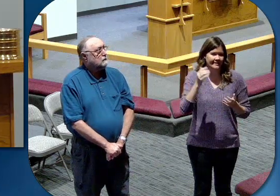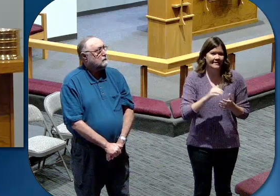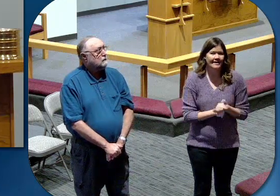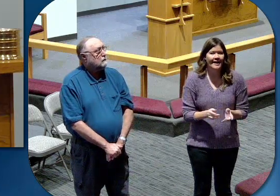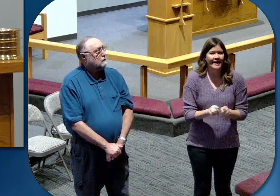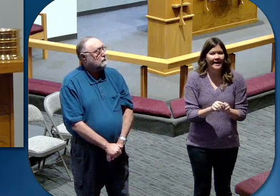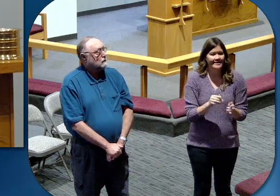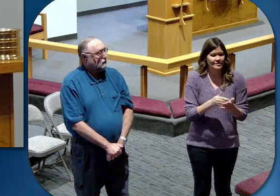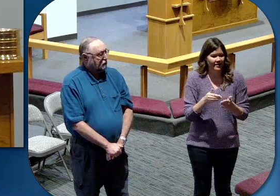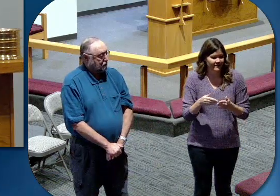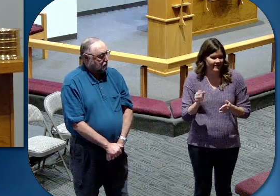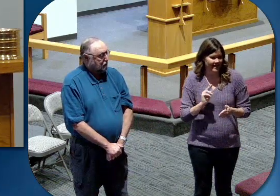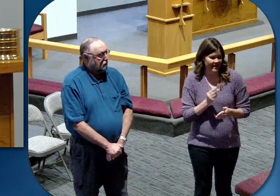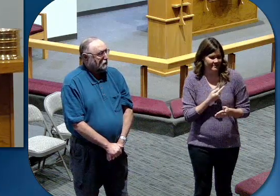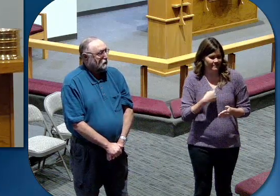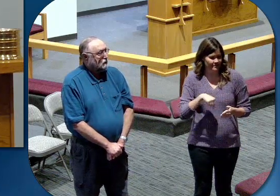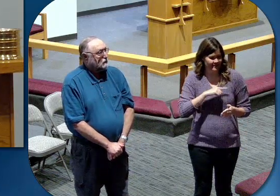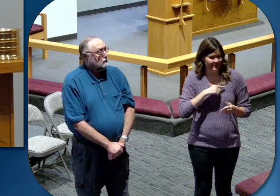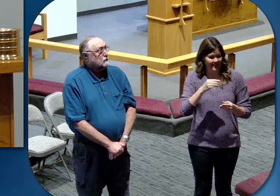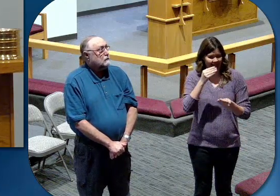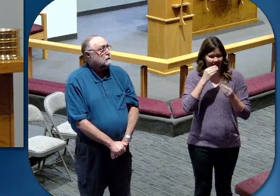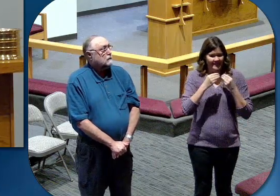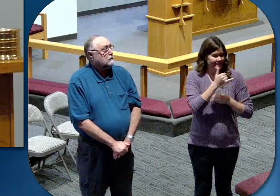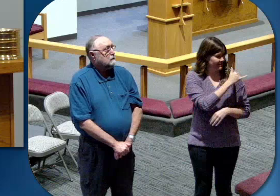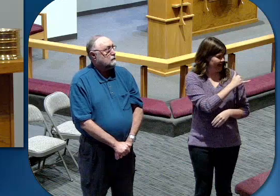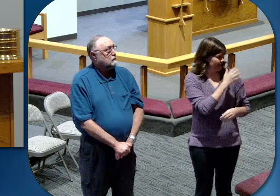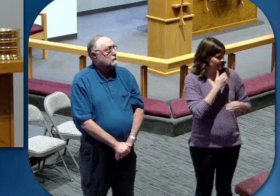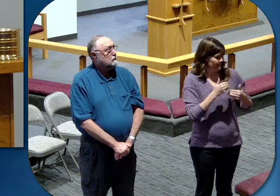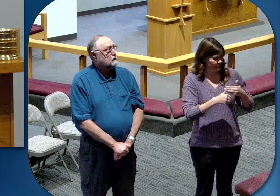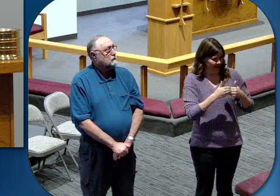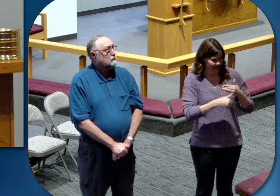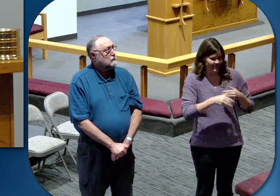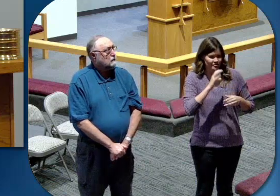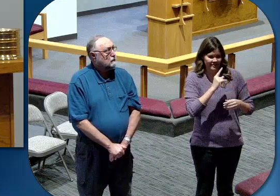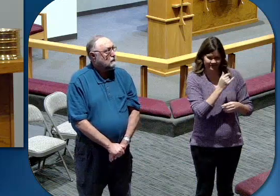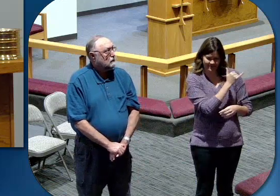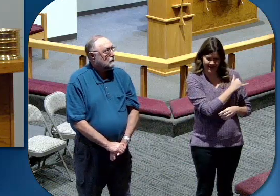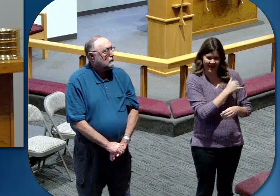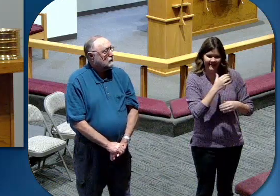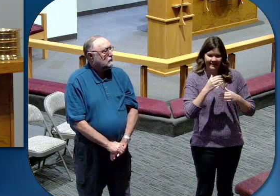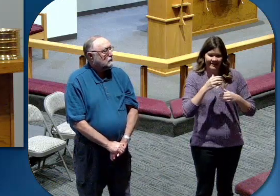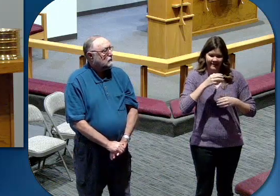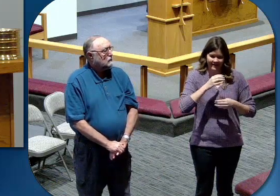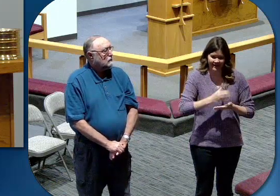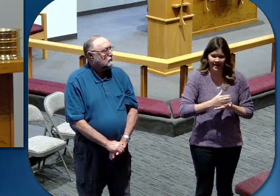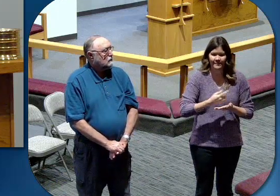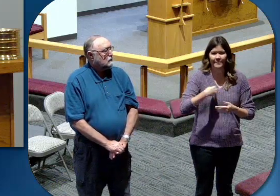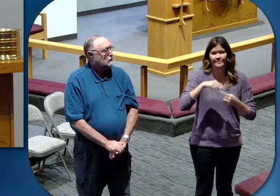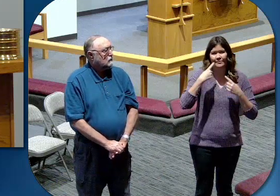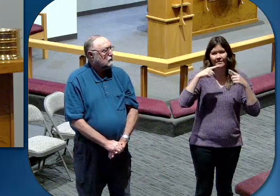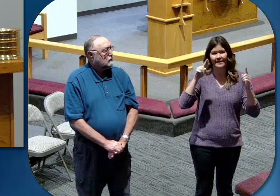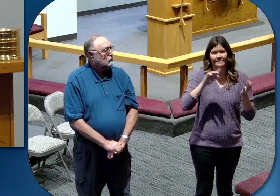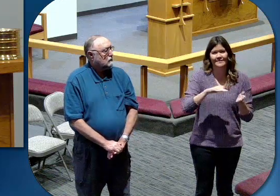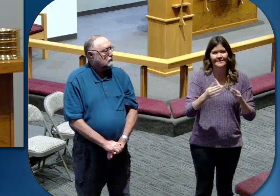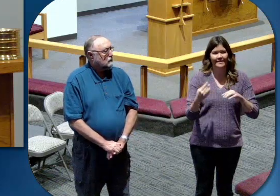often as we eat this bread and drink this cup, we proclaim the Lord's death until he comes. Amen. Amen. Come, Lord